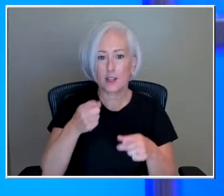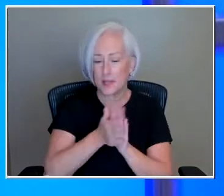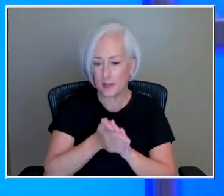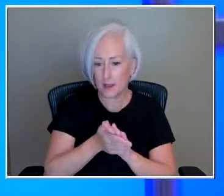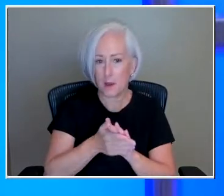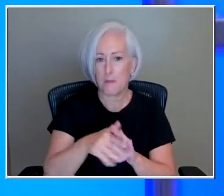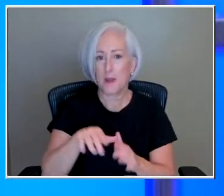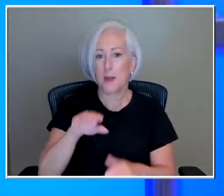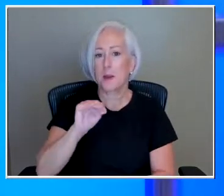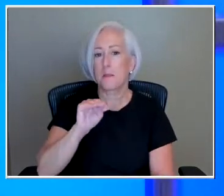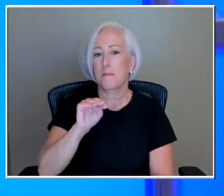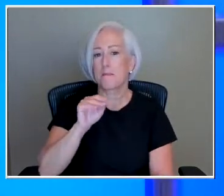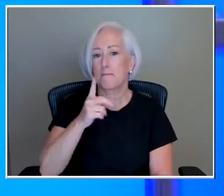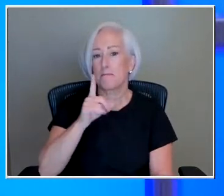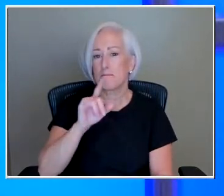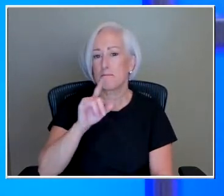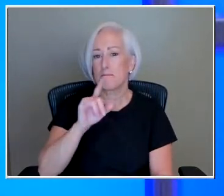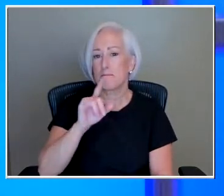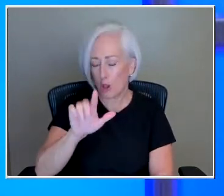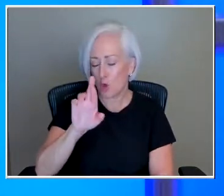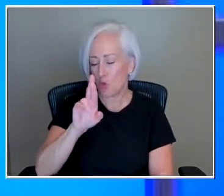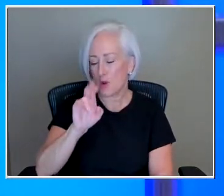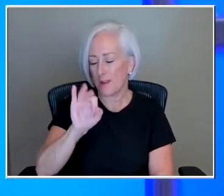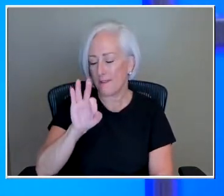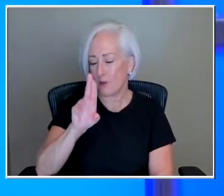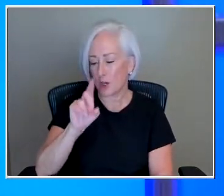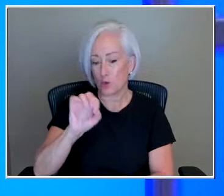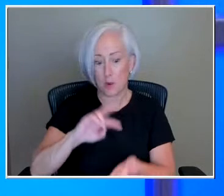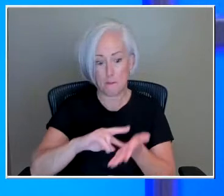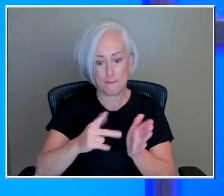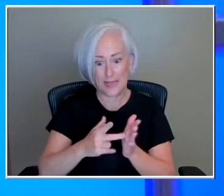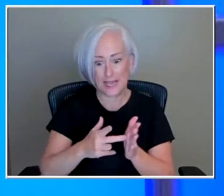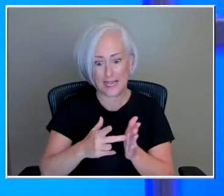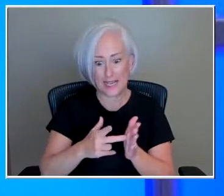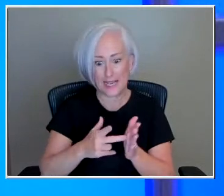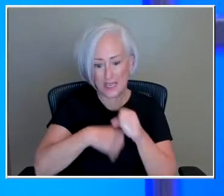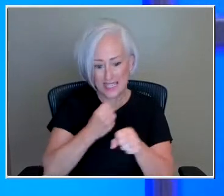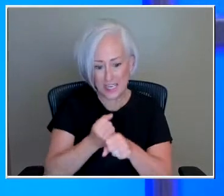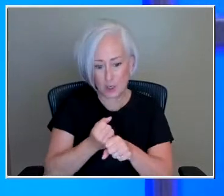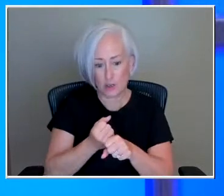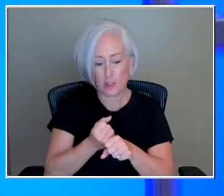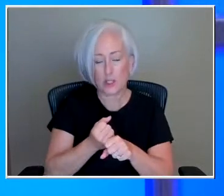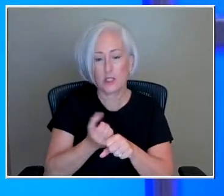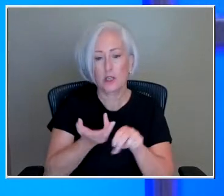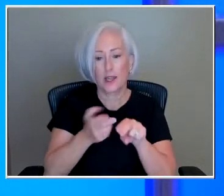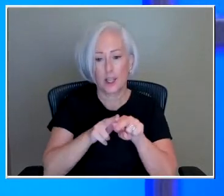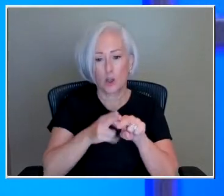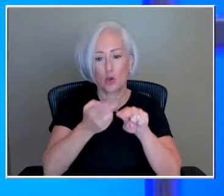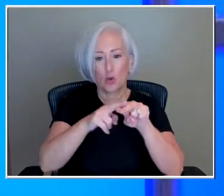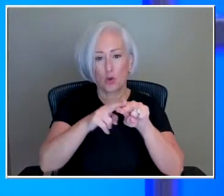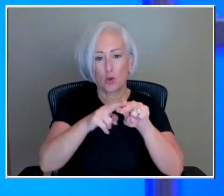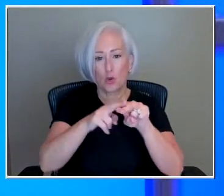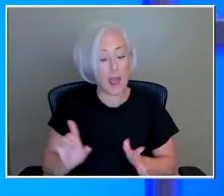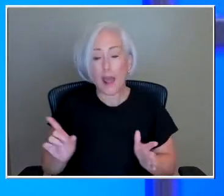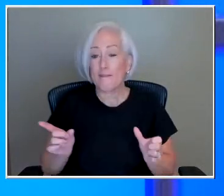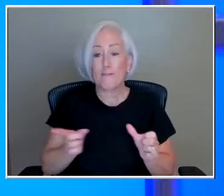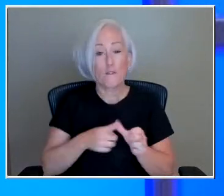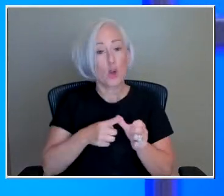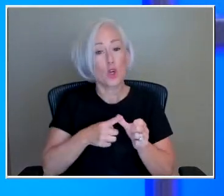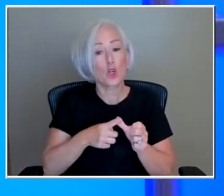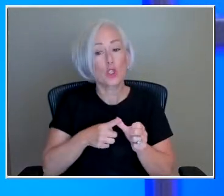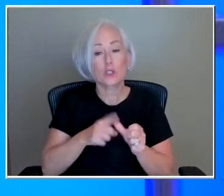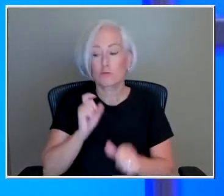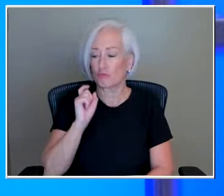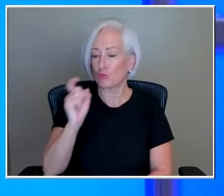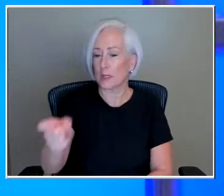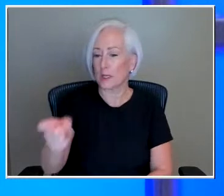gradually over many years. So for many people, at first, medication is very effective, and that is, the appropriate first-line treatment. But